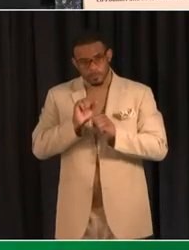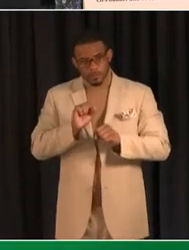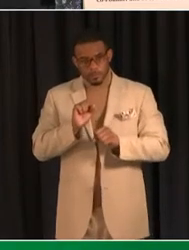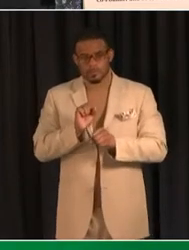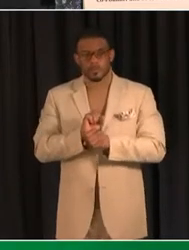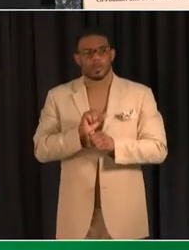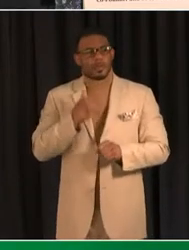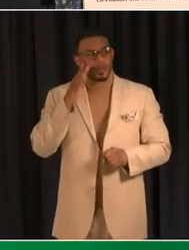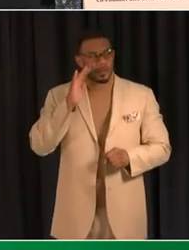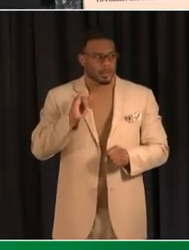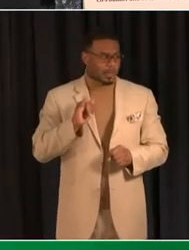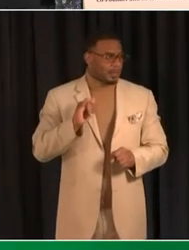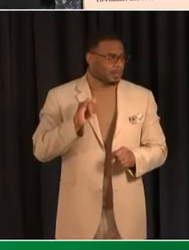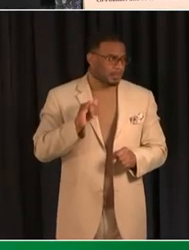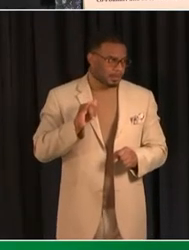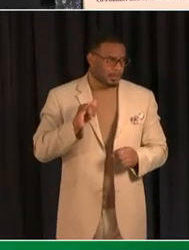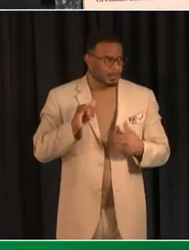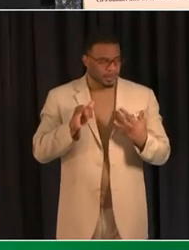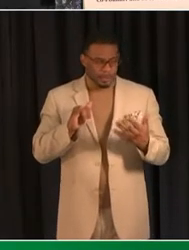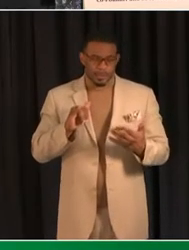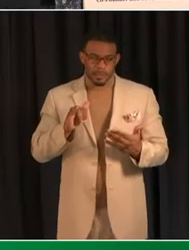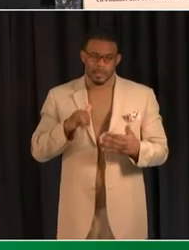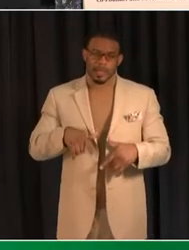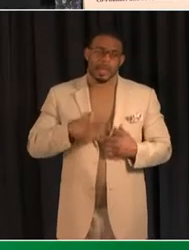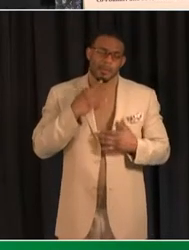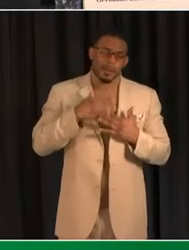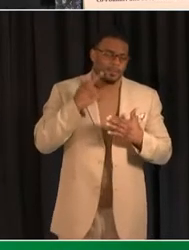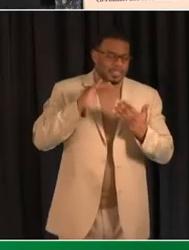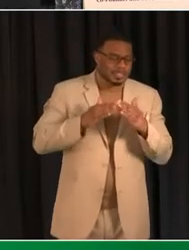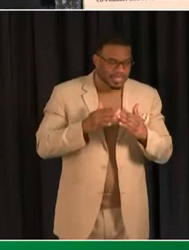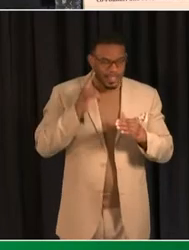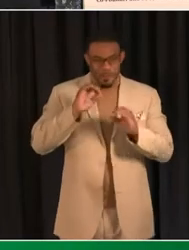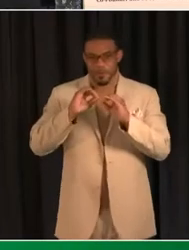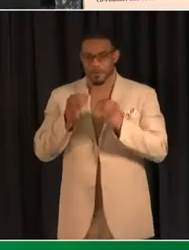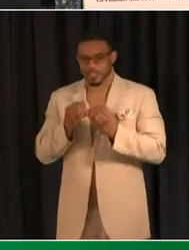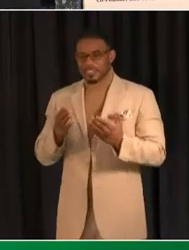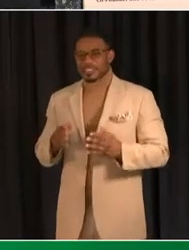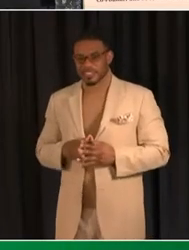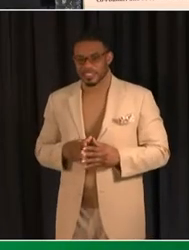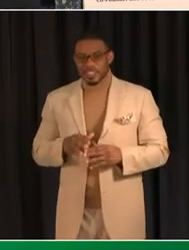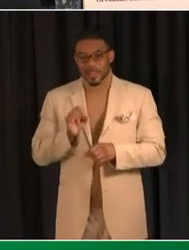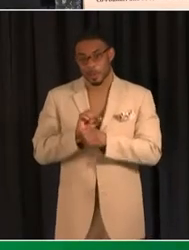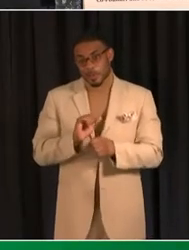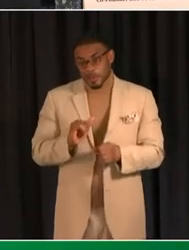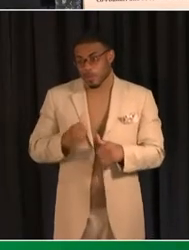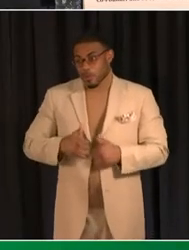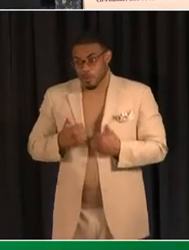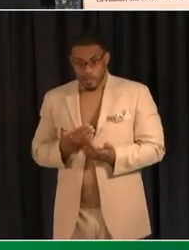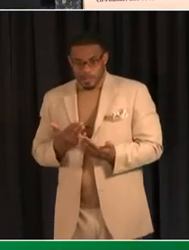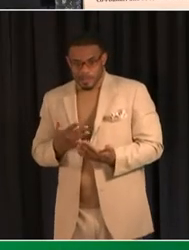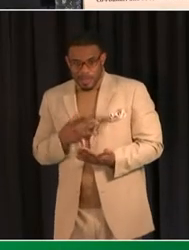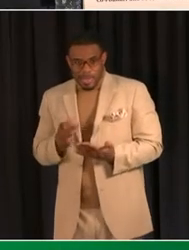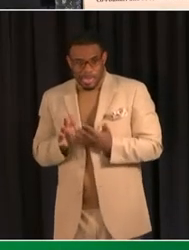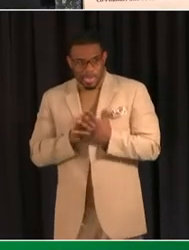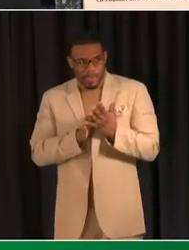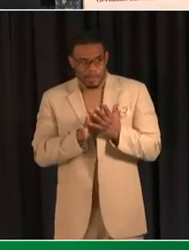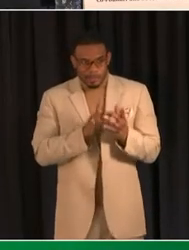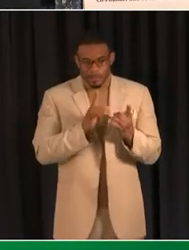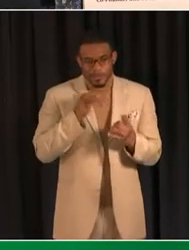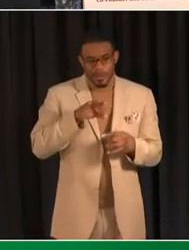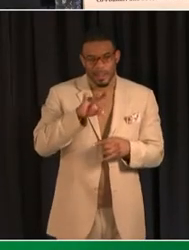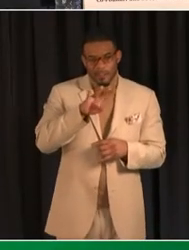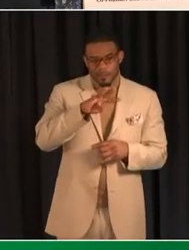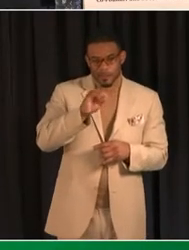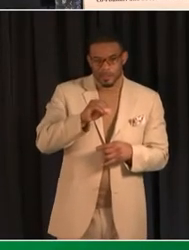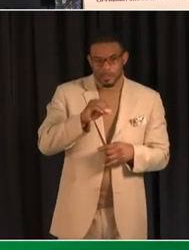do the employees want? We know that this is kind of the lifeblood of a city, of an organization, employees or residents. So we